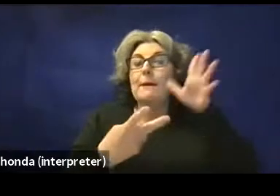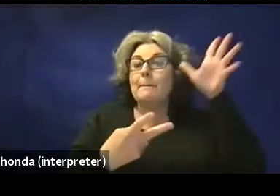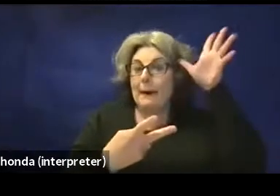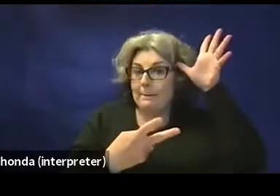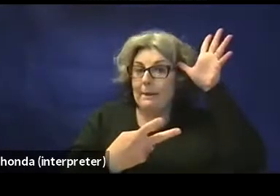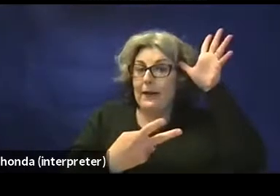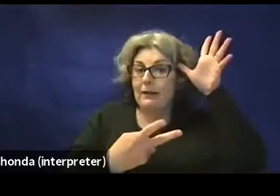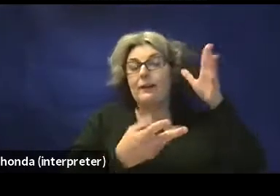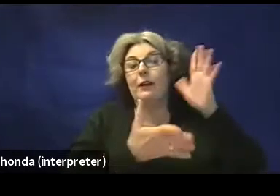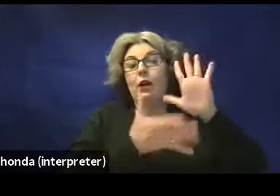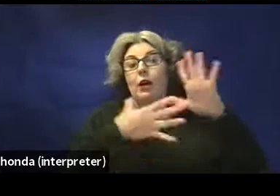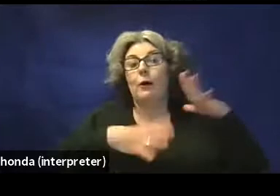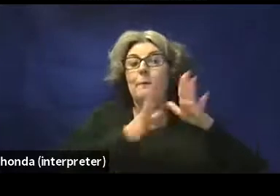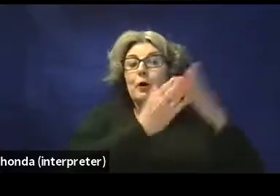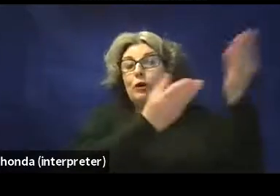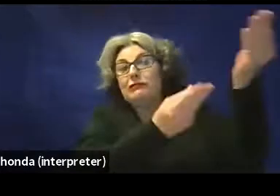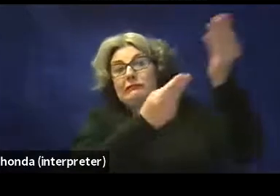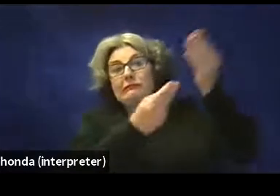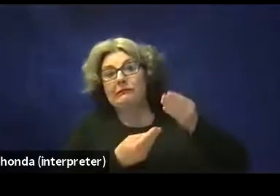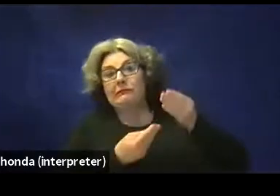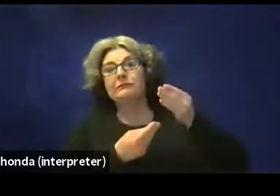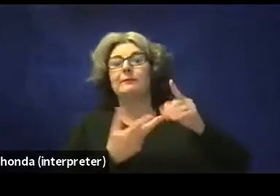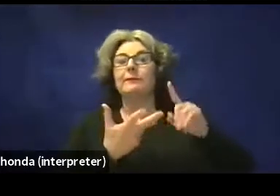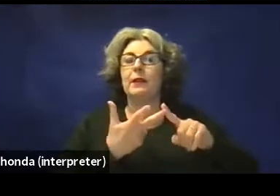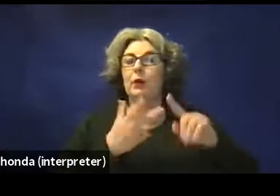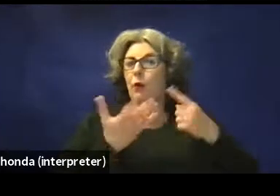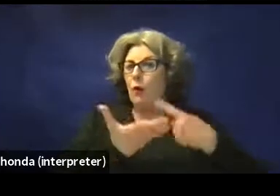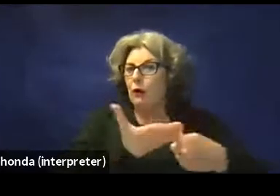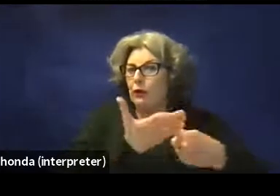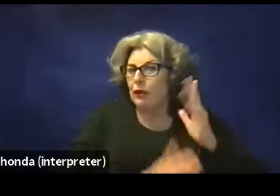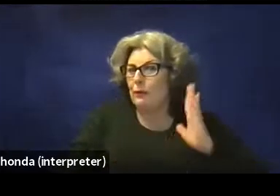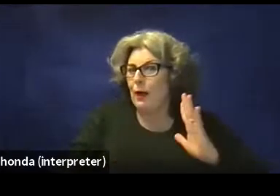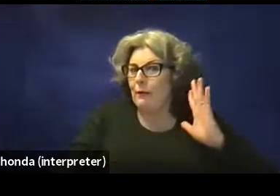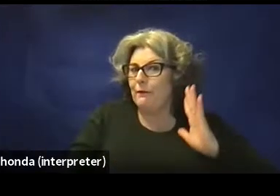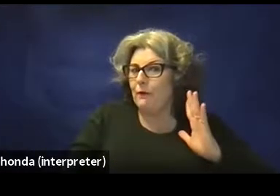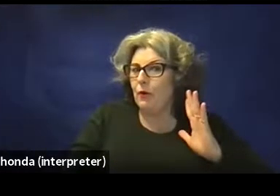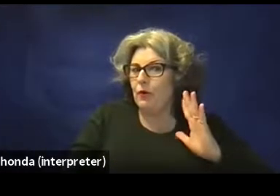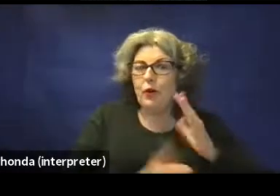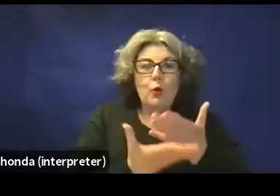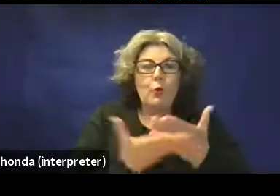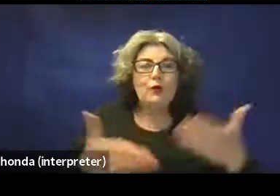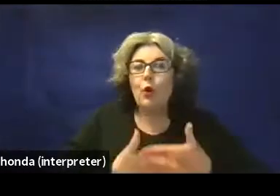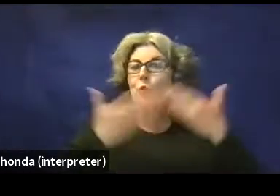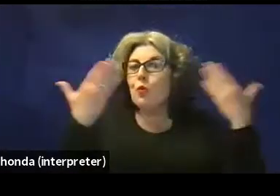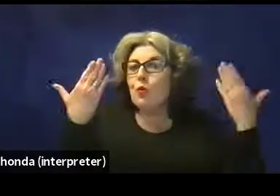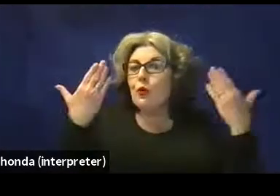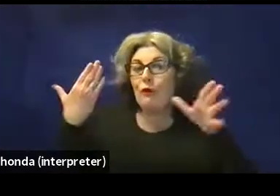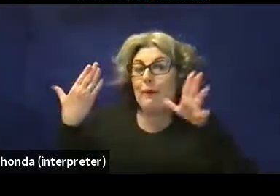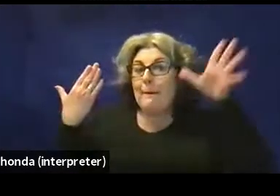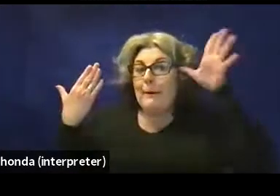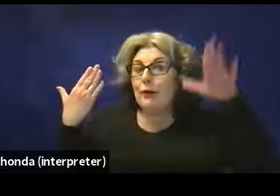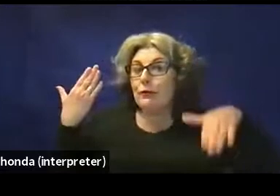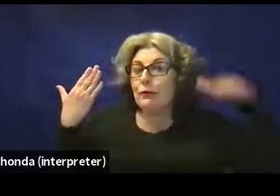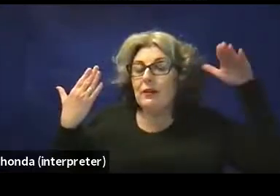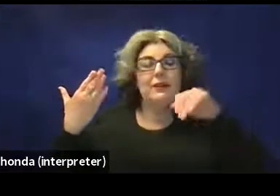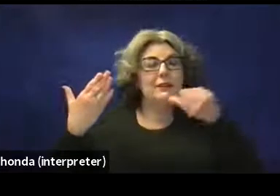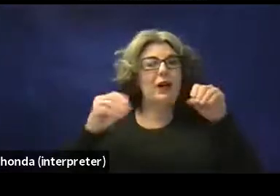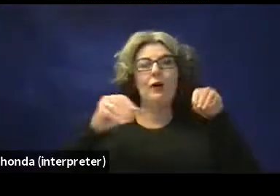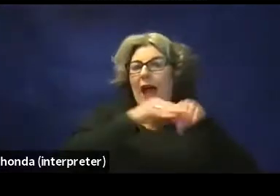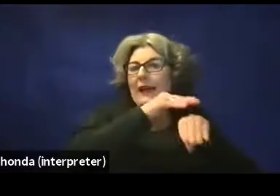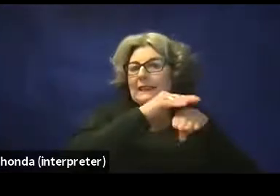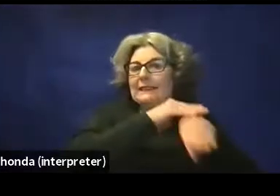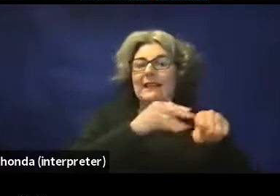the hand-me-down books. They had what we talked about earlier, no resources, right? Lack of access